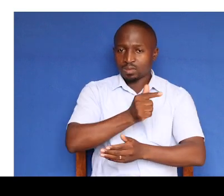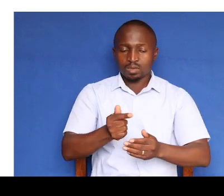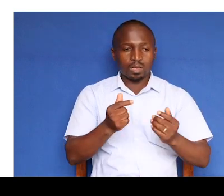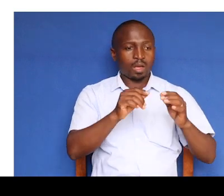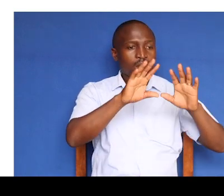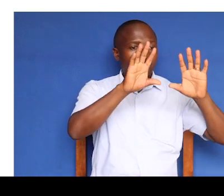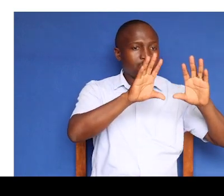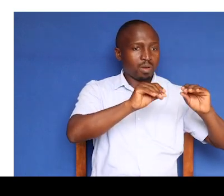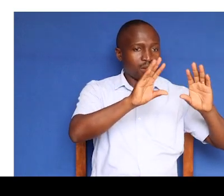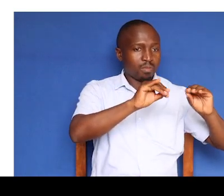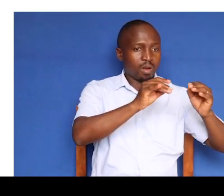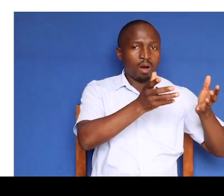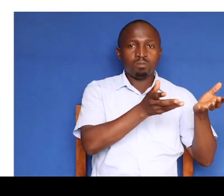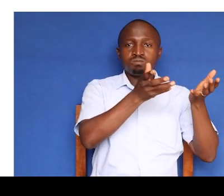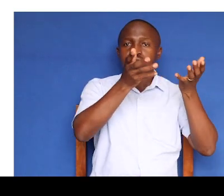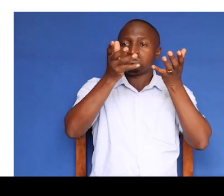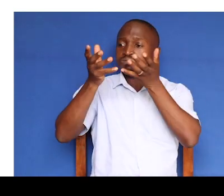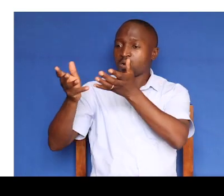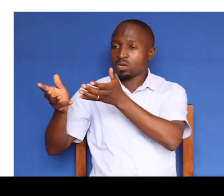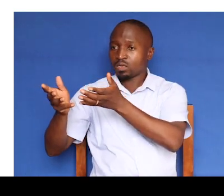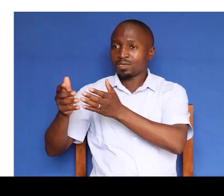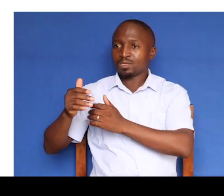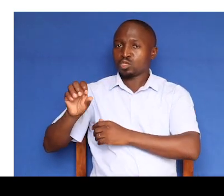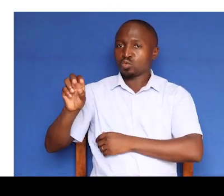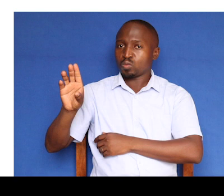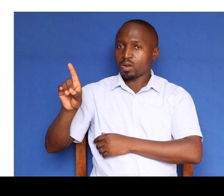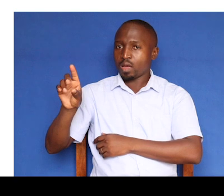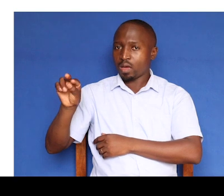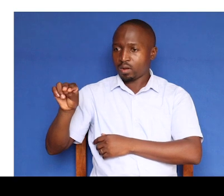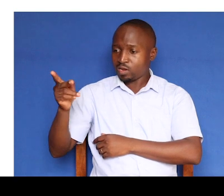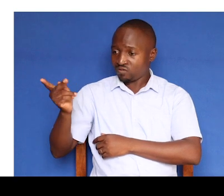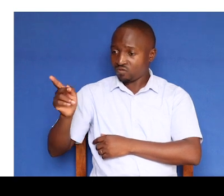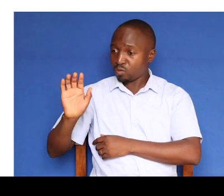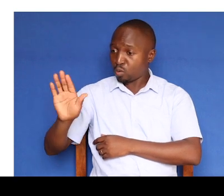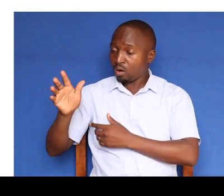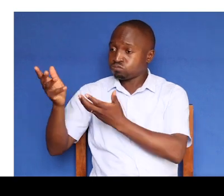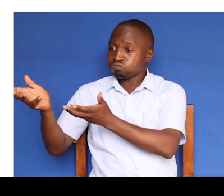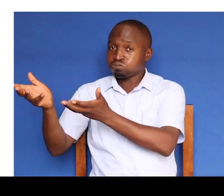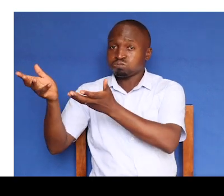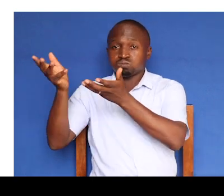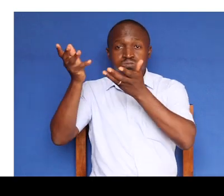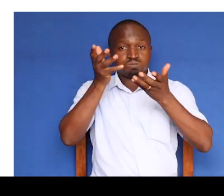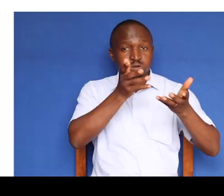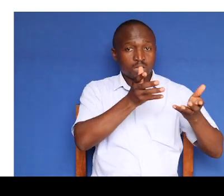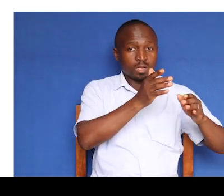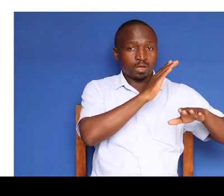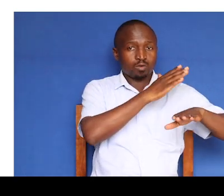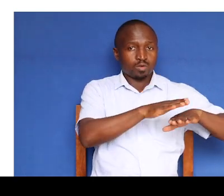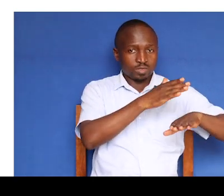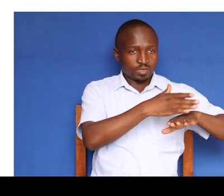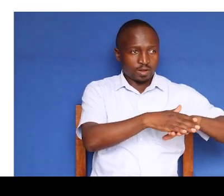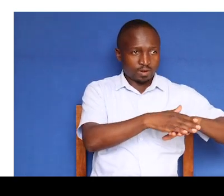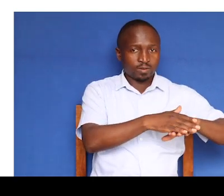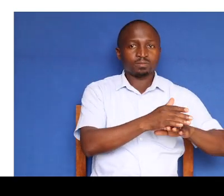to transfer by selling cotton to Sudan, and Sudan, after making production of sisal,